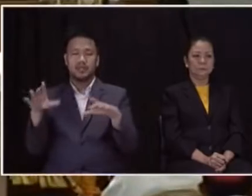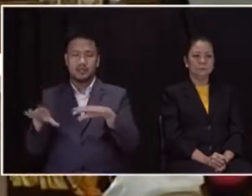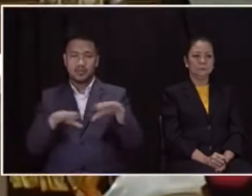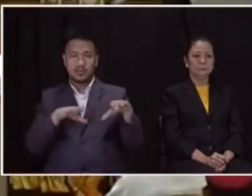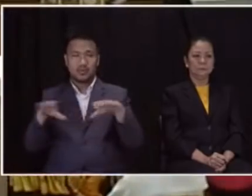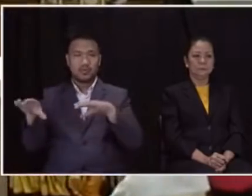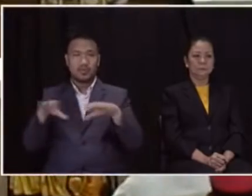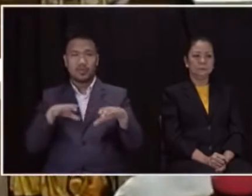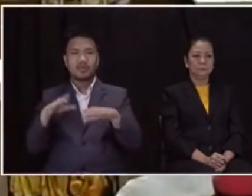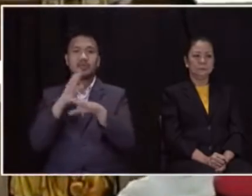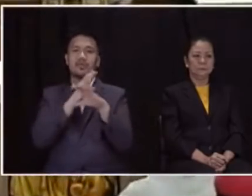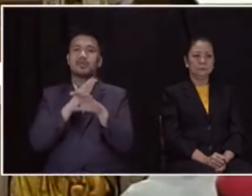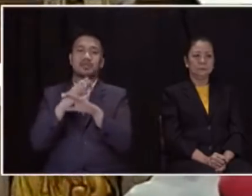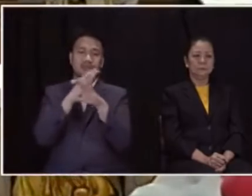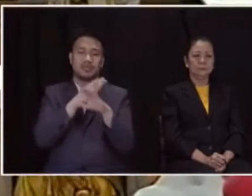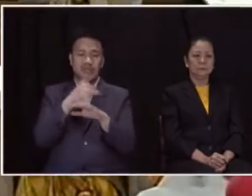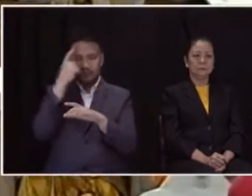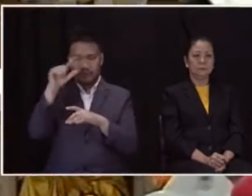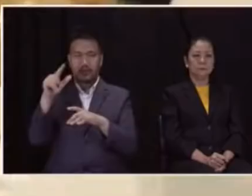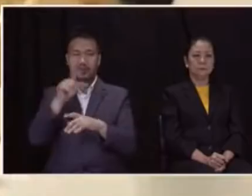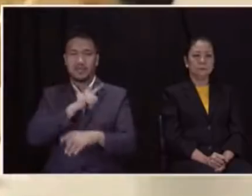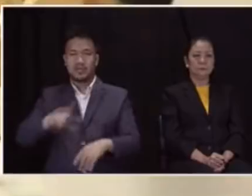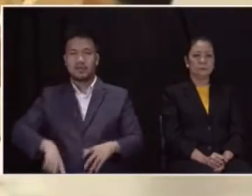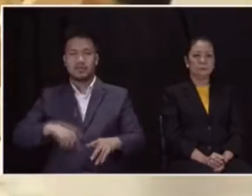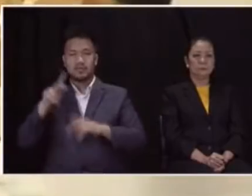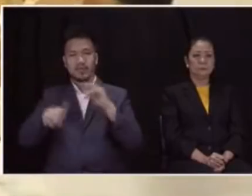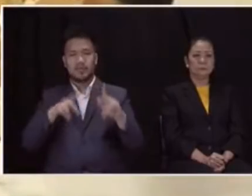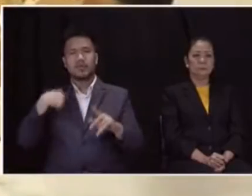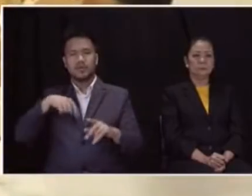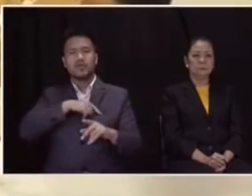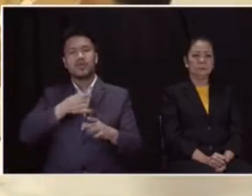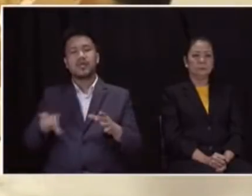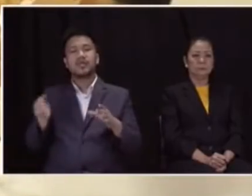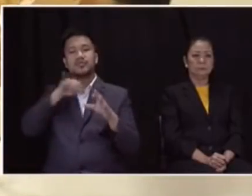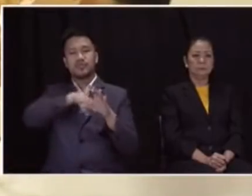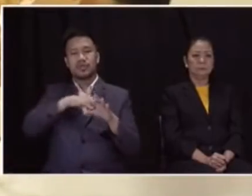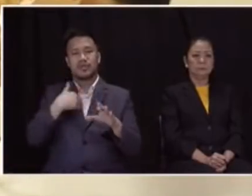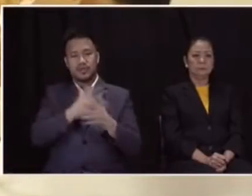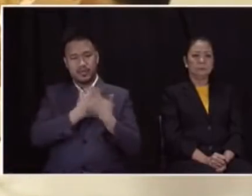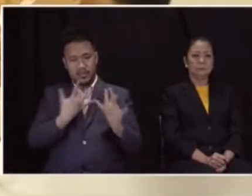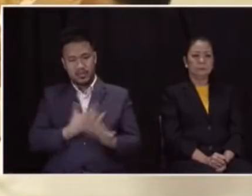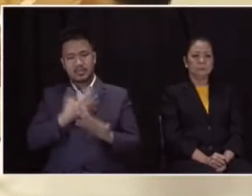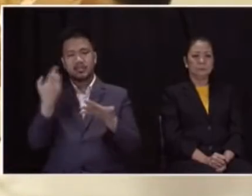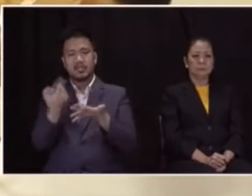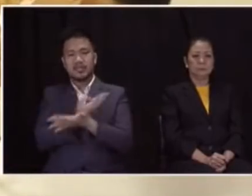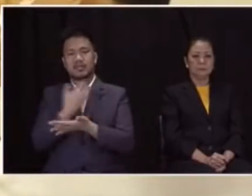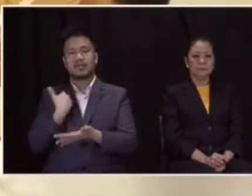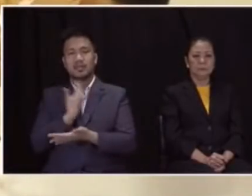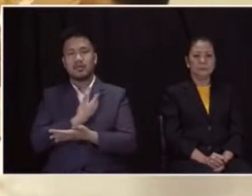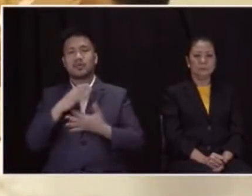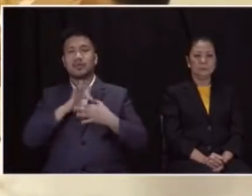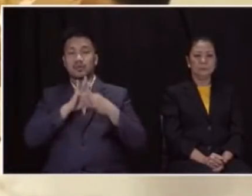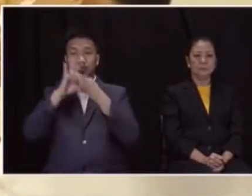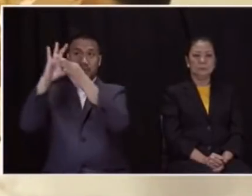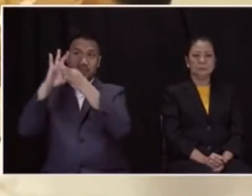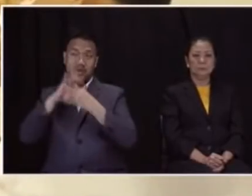the Lord's flock, let us join our hearts in renewing our commitment to the Lord and His